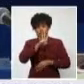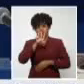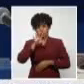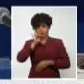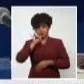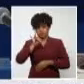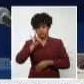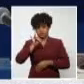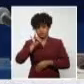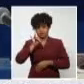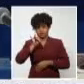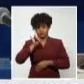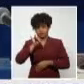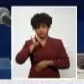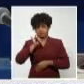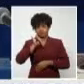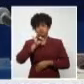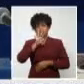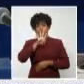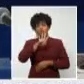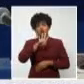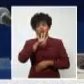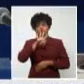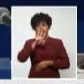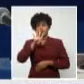Of these 447,